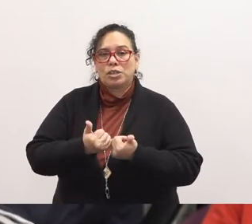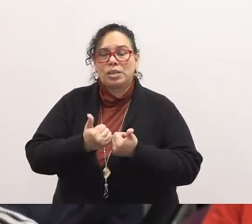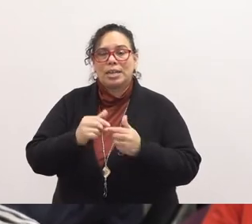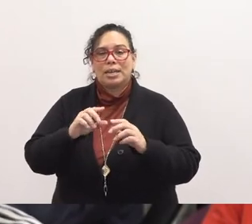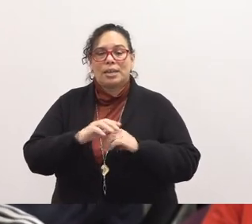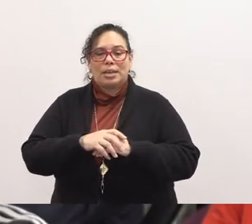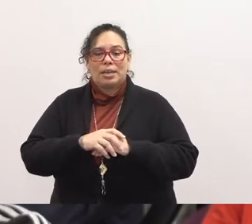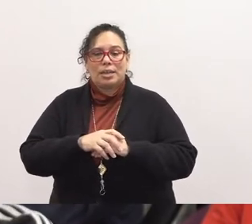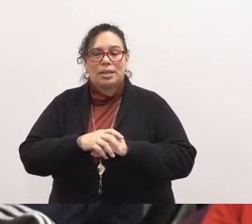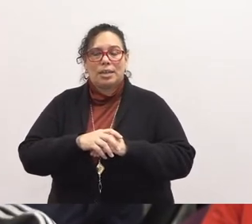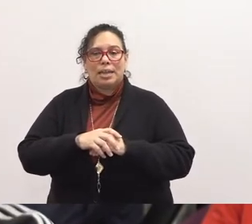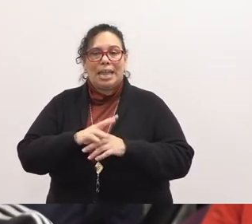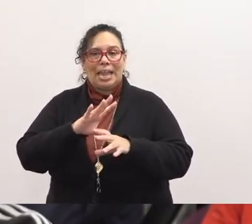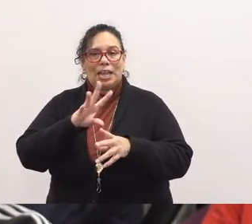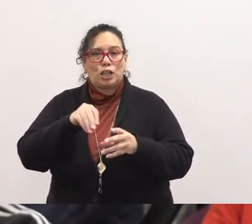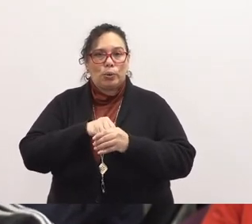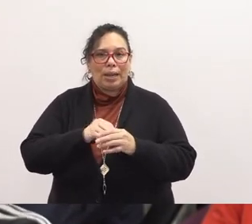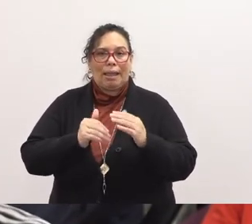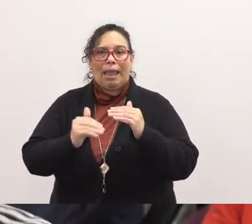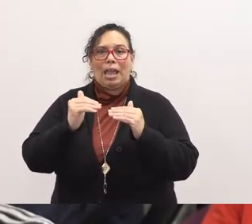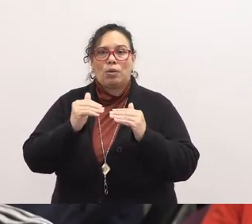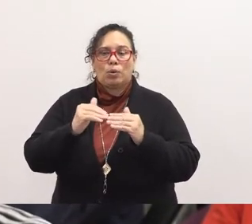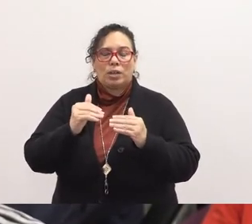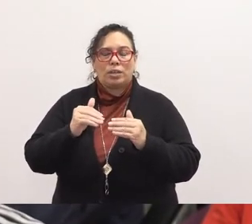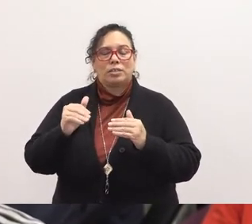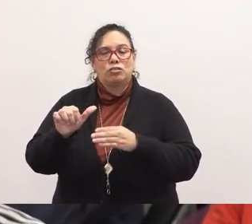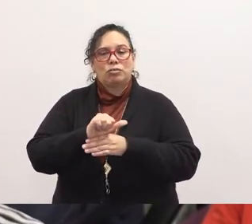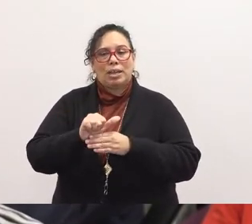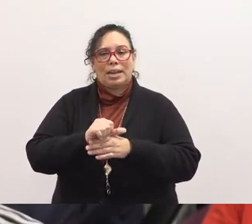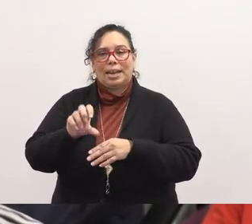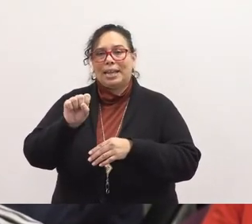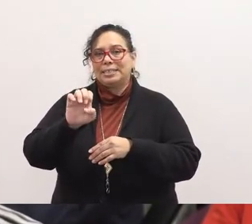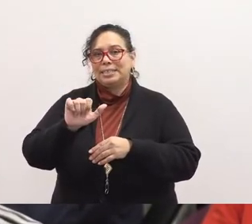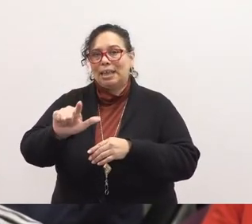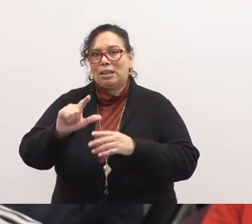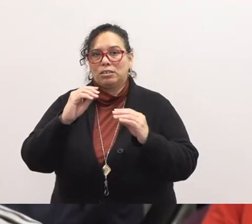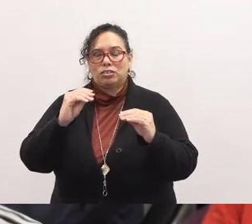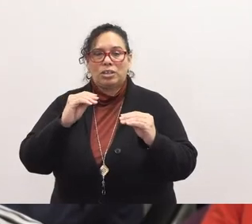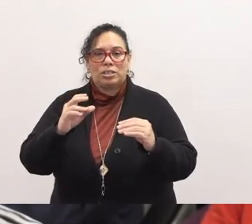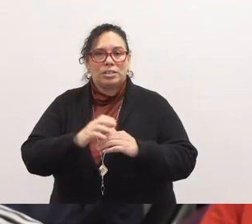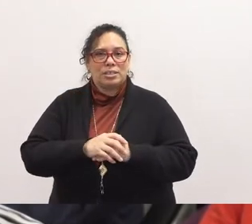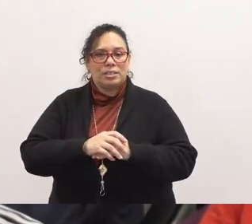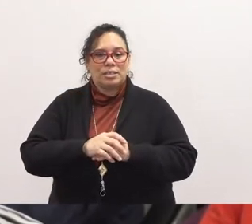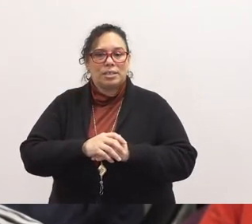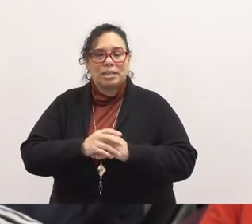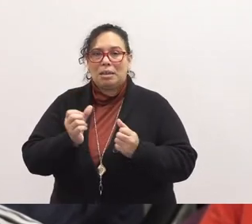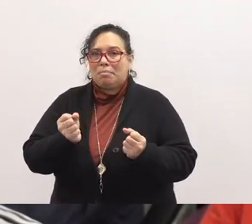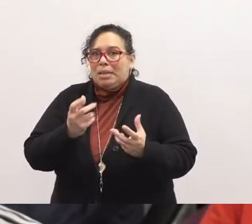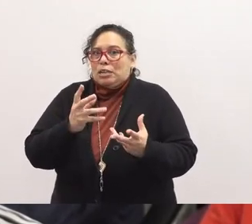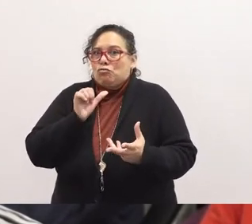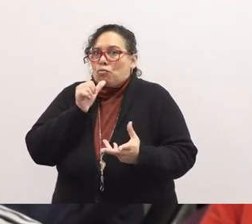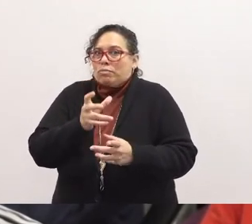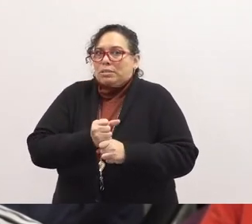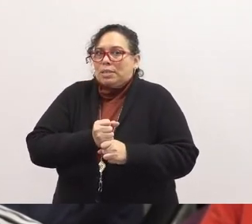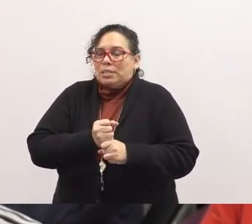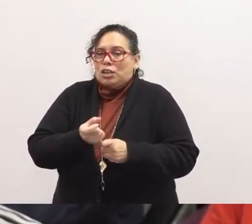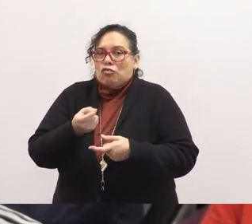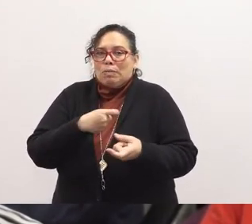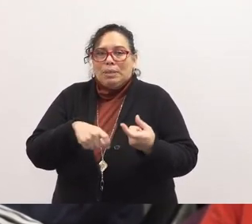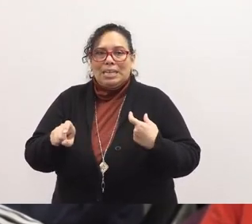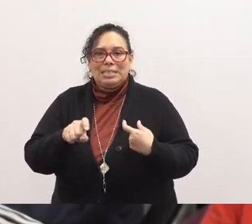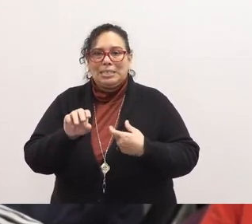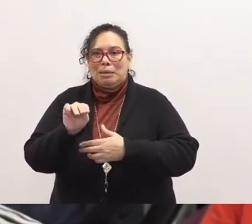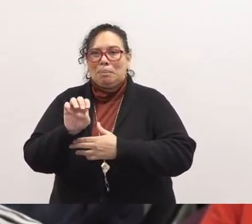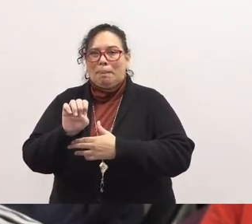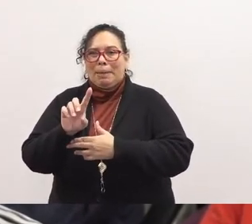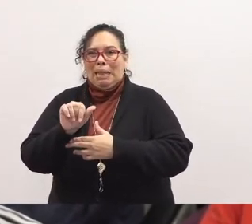PD, including equity training and SEL instruction, that media assistants don't receive. Replacing us with a media